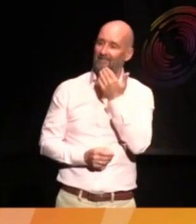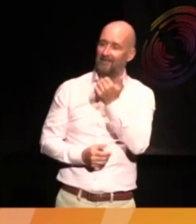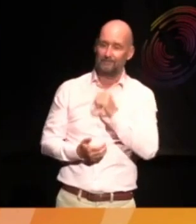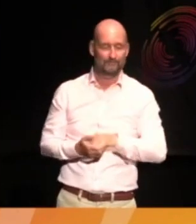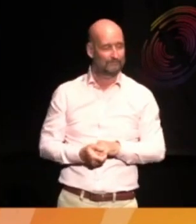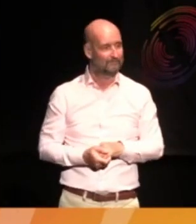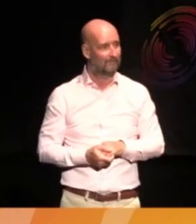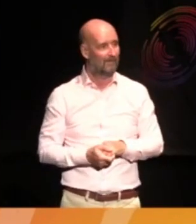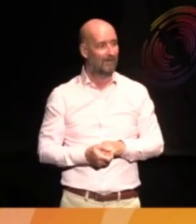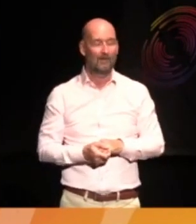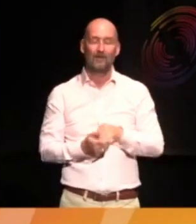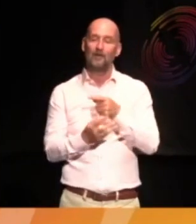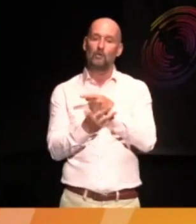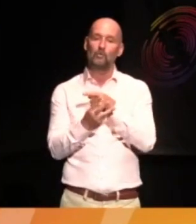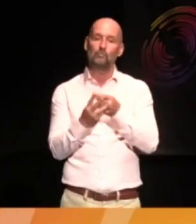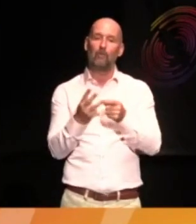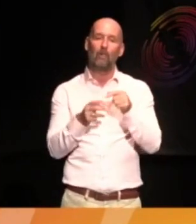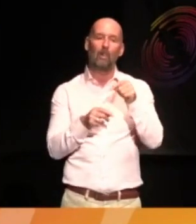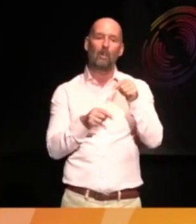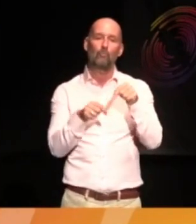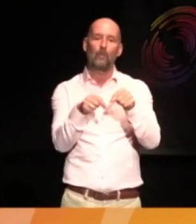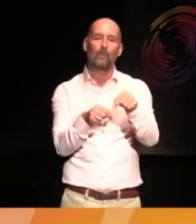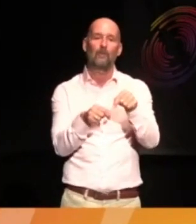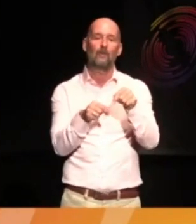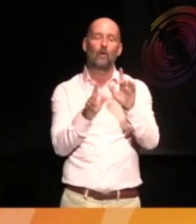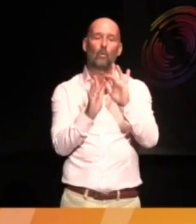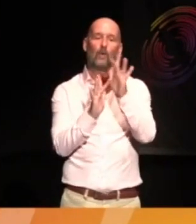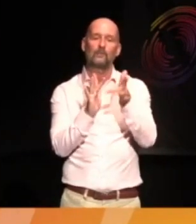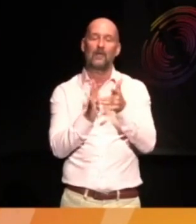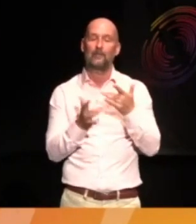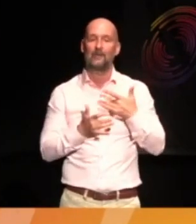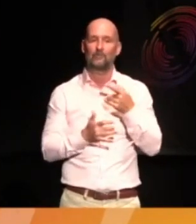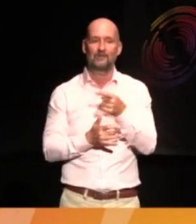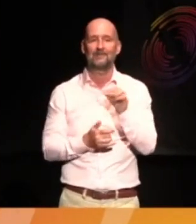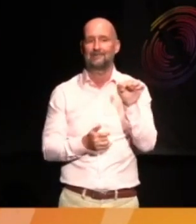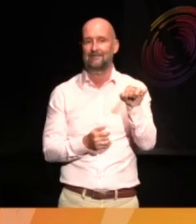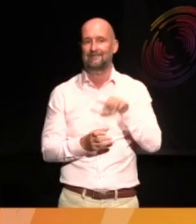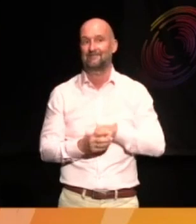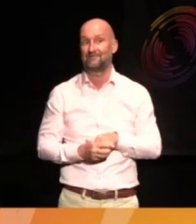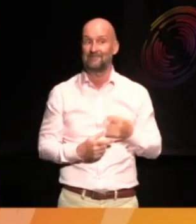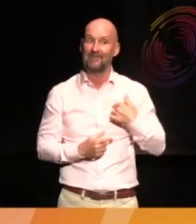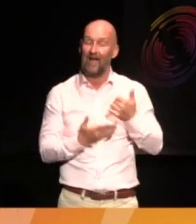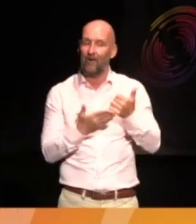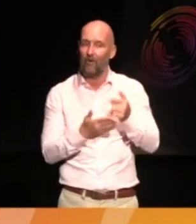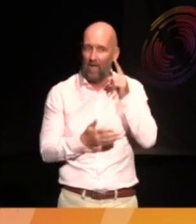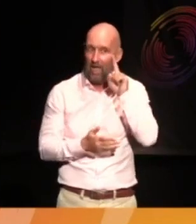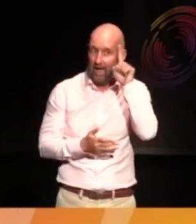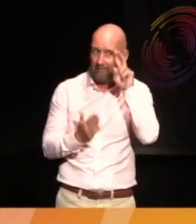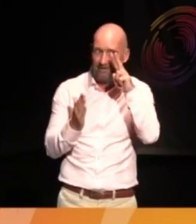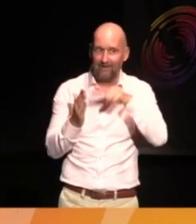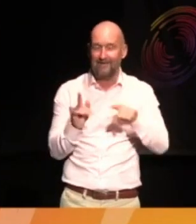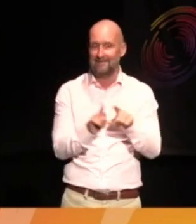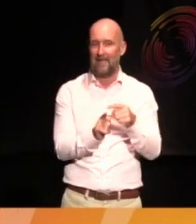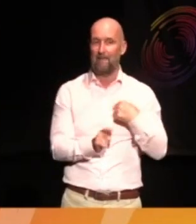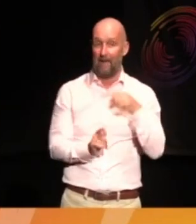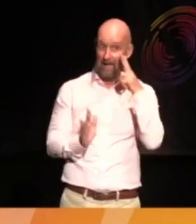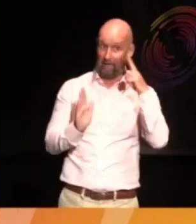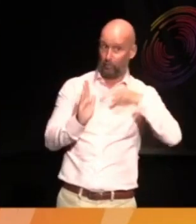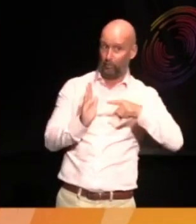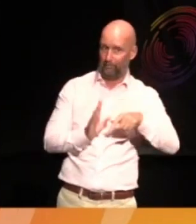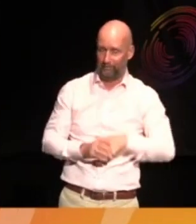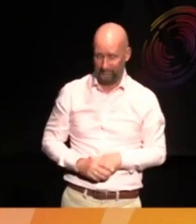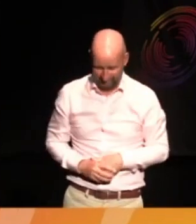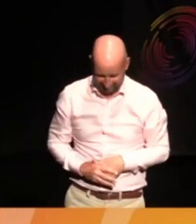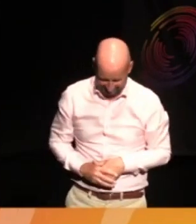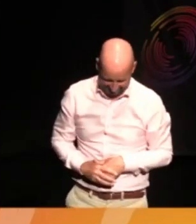recommend the Triple Cripples website to you, by the way. There's some really interesting stuff on there. It's worth As would going I. back. Pardon? I said, as would I.